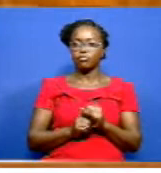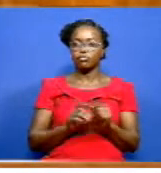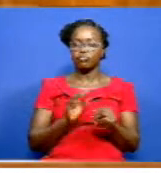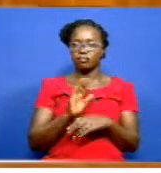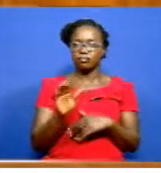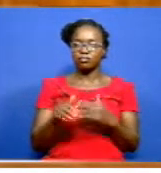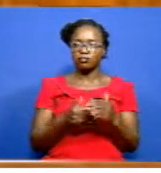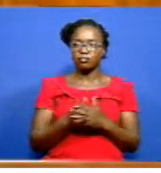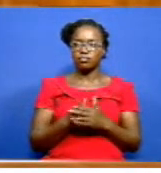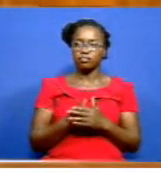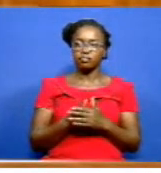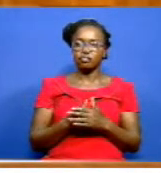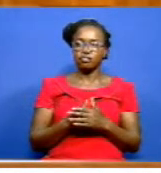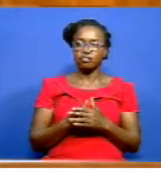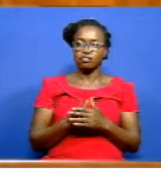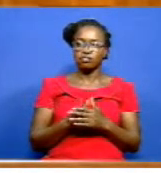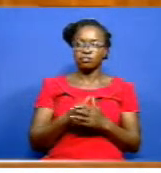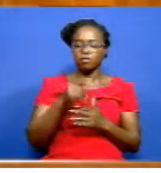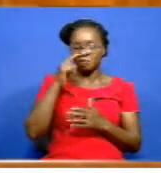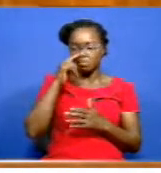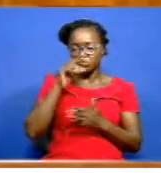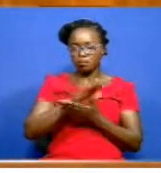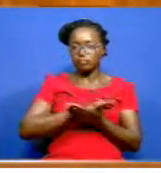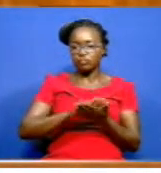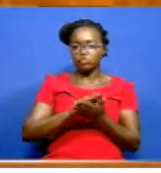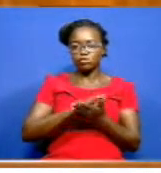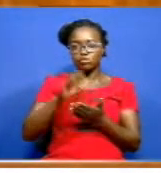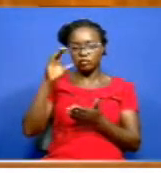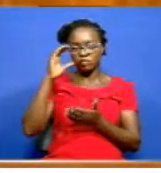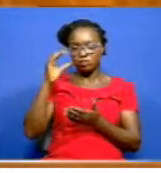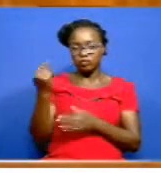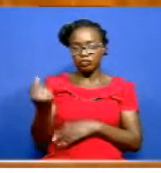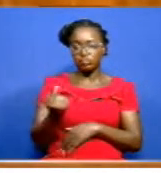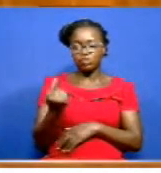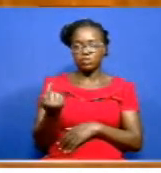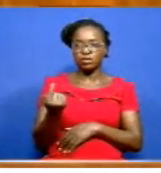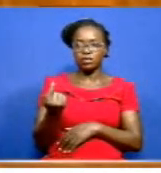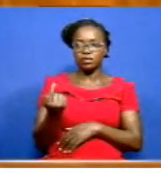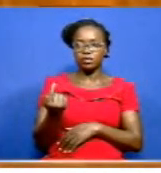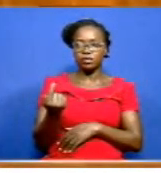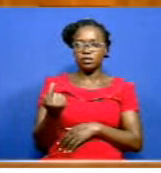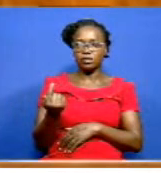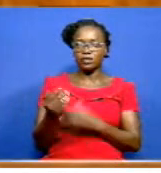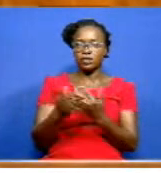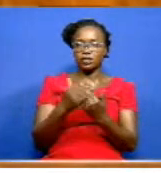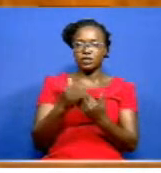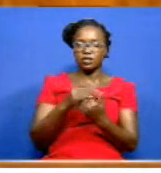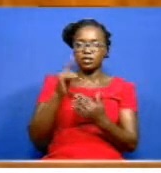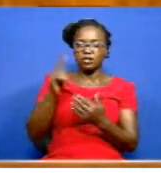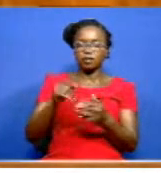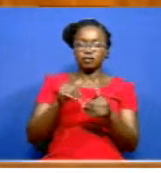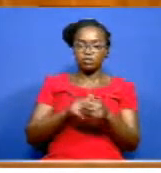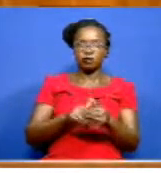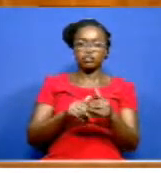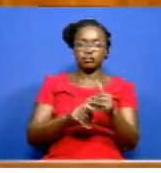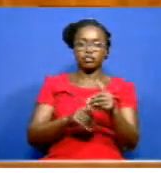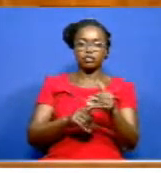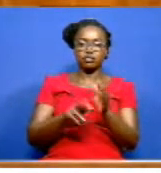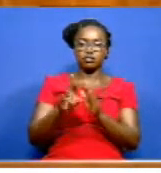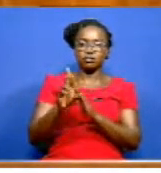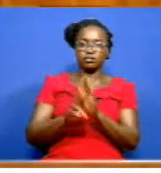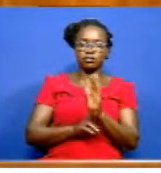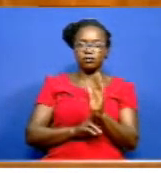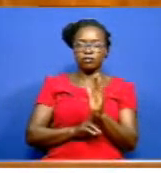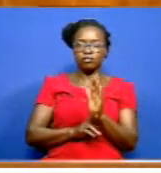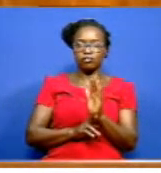all the home-based clients in isolation and care must adhere to the laid down